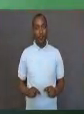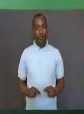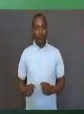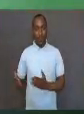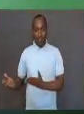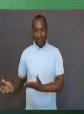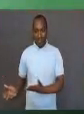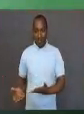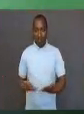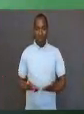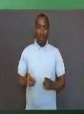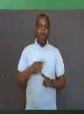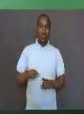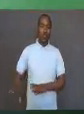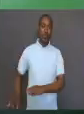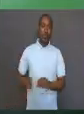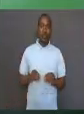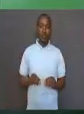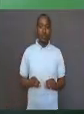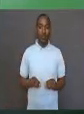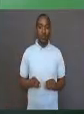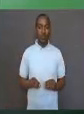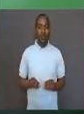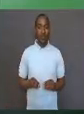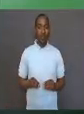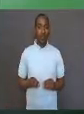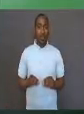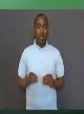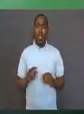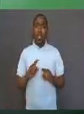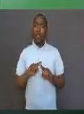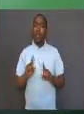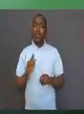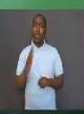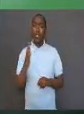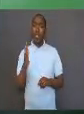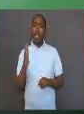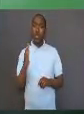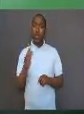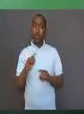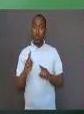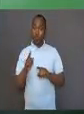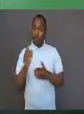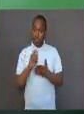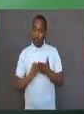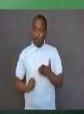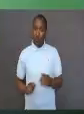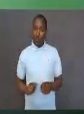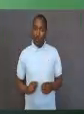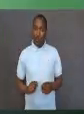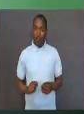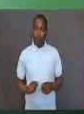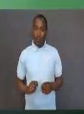Welcome back, students. What sorts of things did you list?